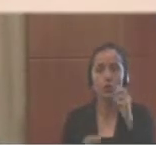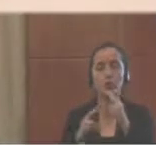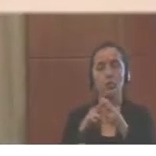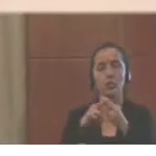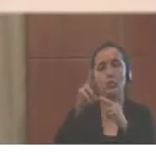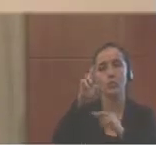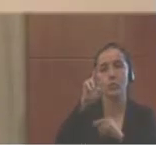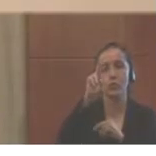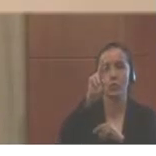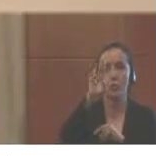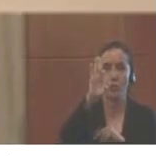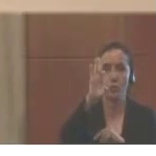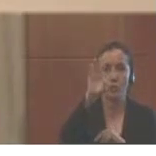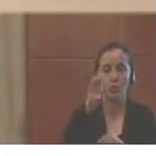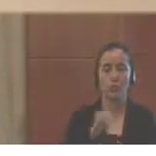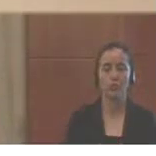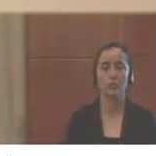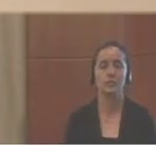Custode.